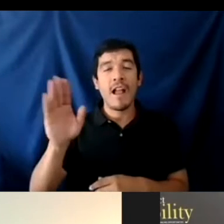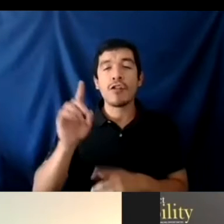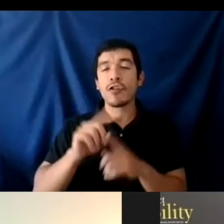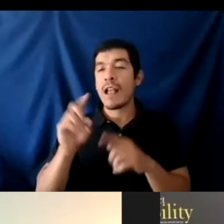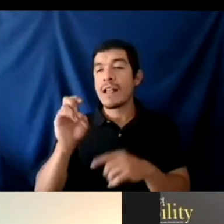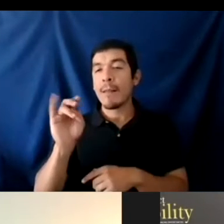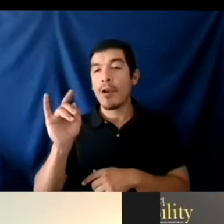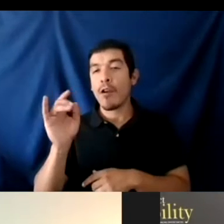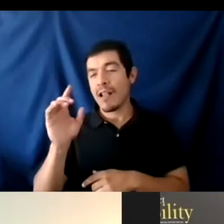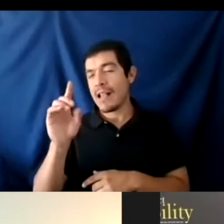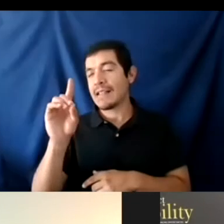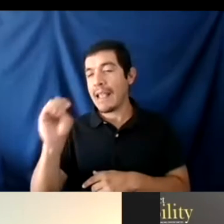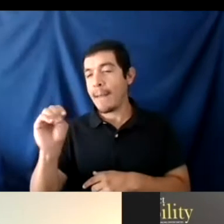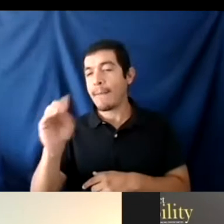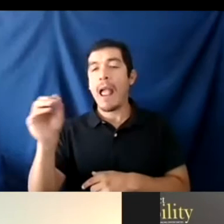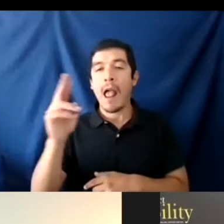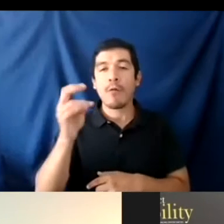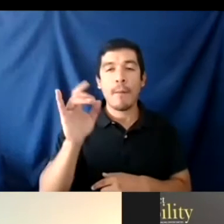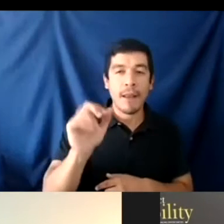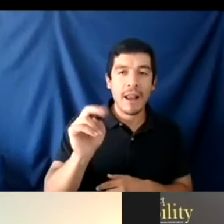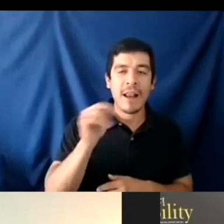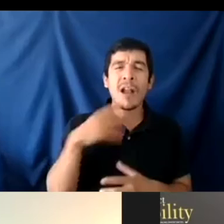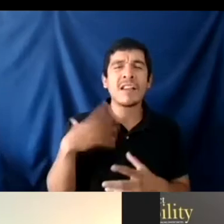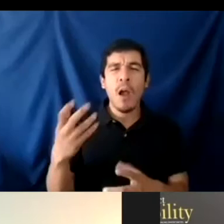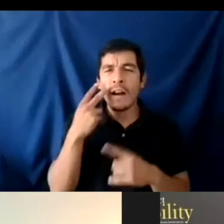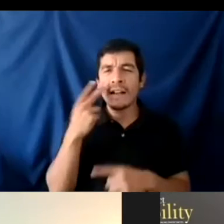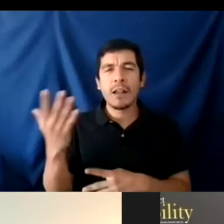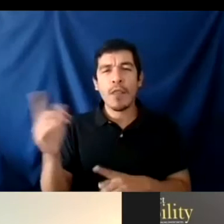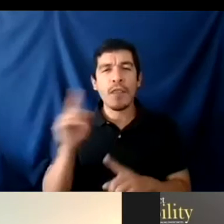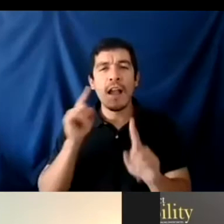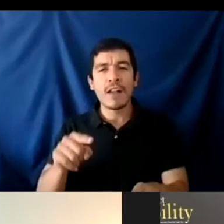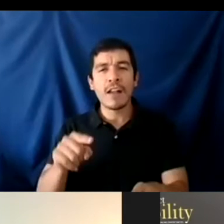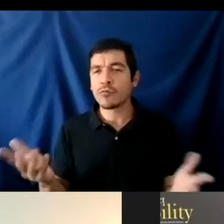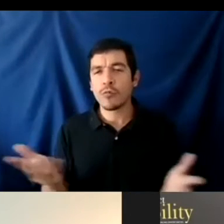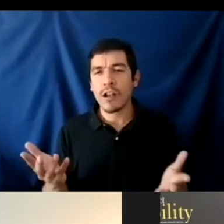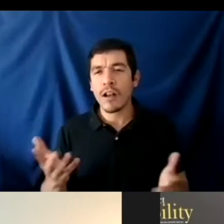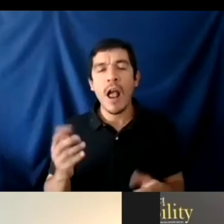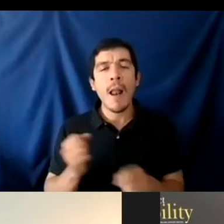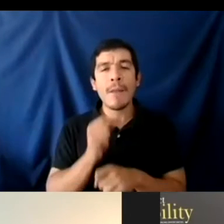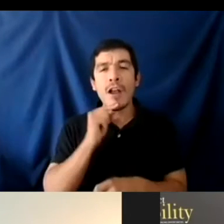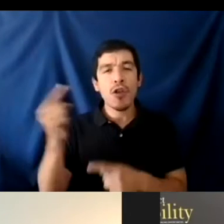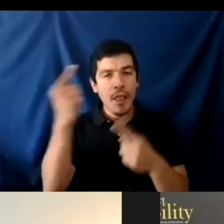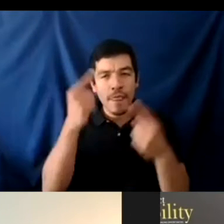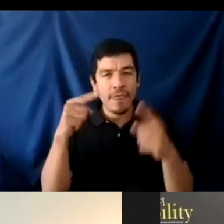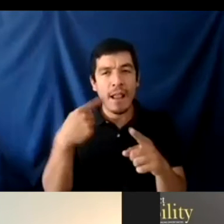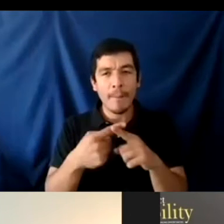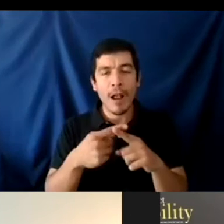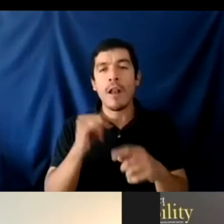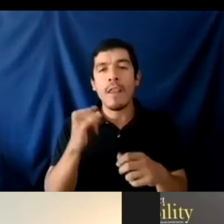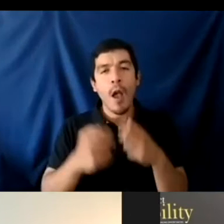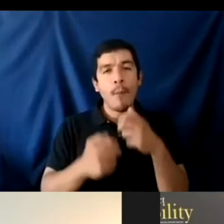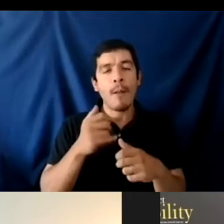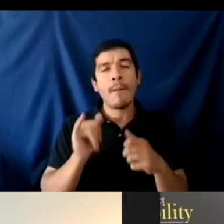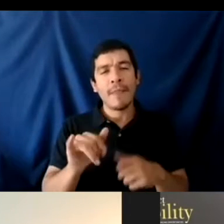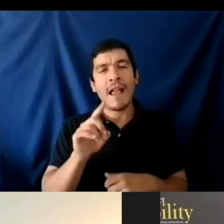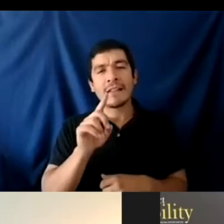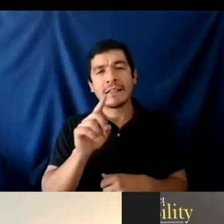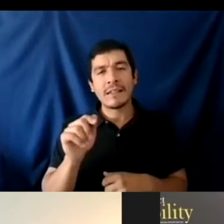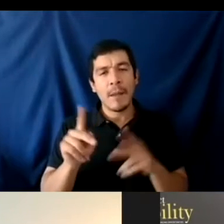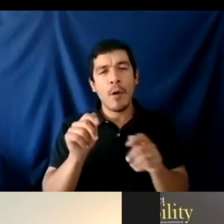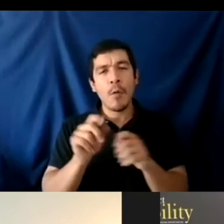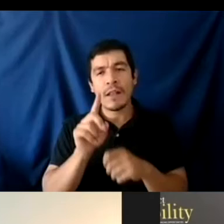Democratic candidate, because we want to see what their responses are and make sure that they're thinking about the issues that people with disabilities